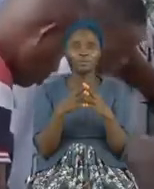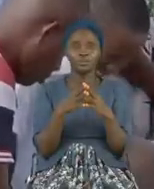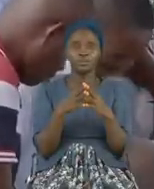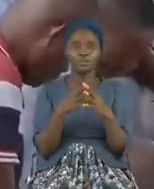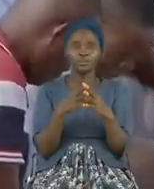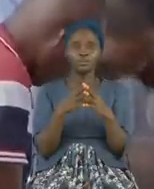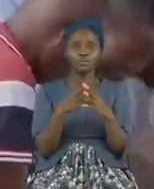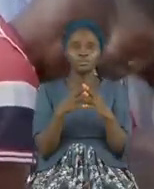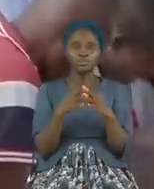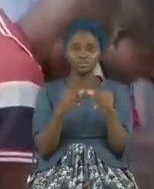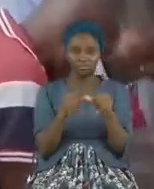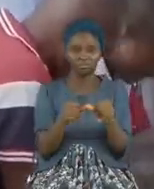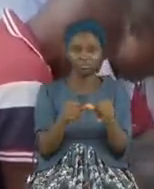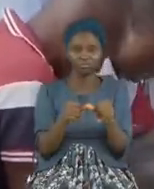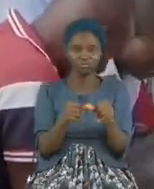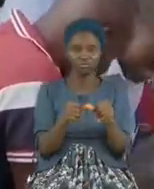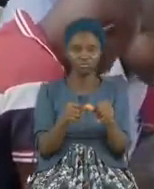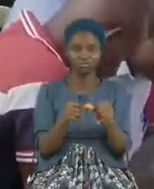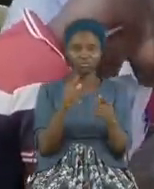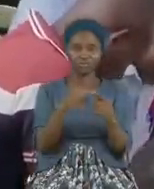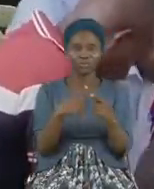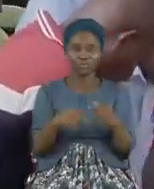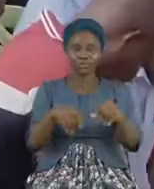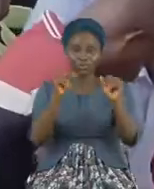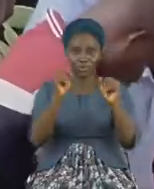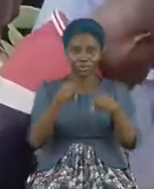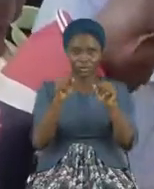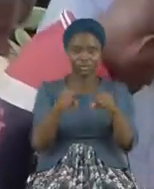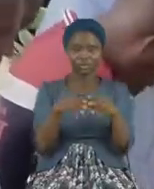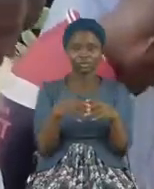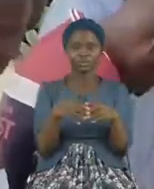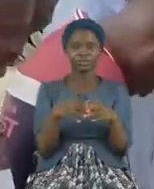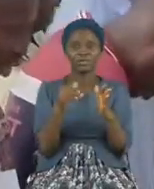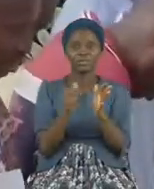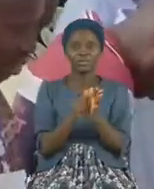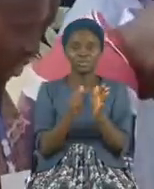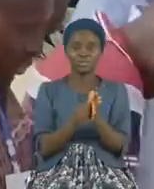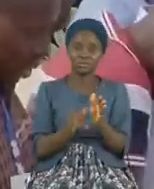Hold on to the possibilities that transcend.